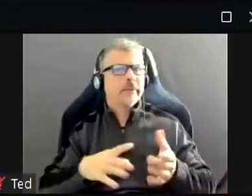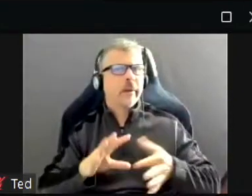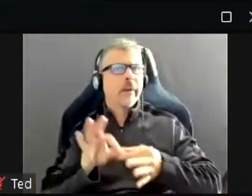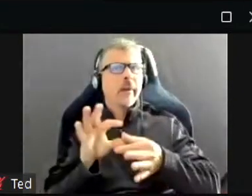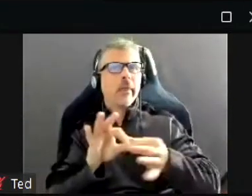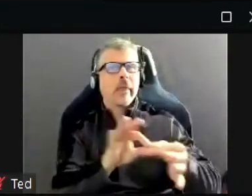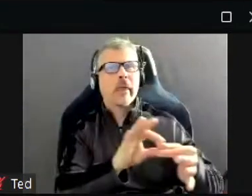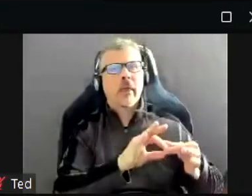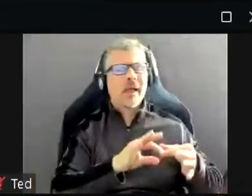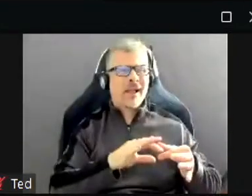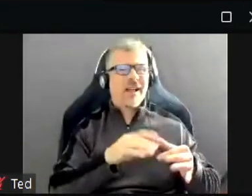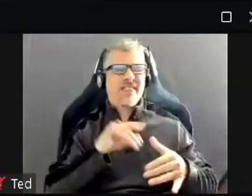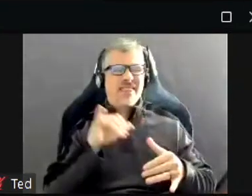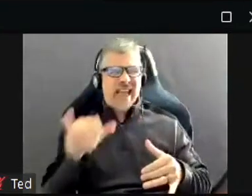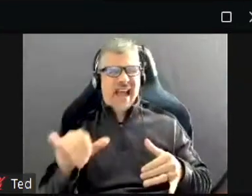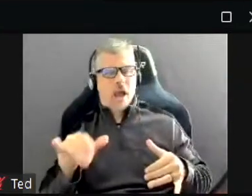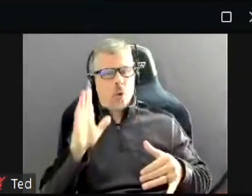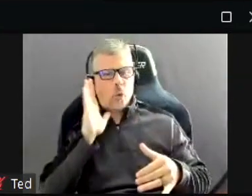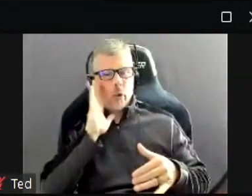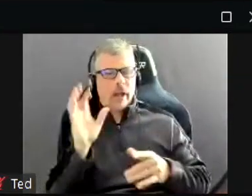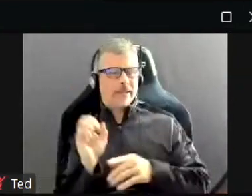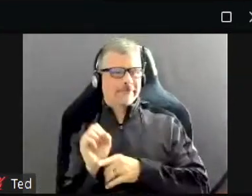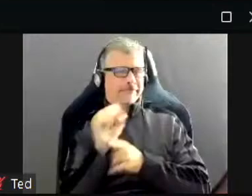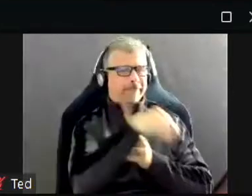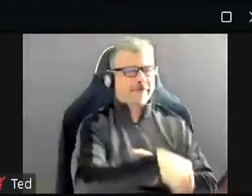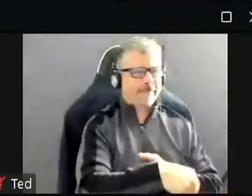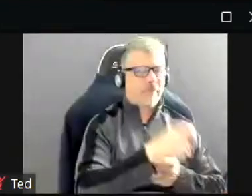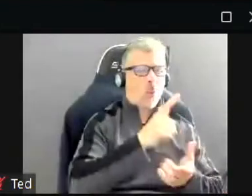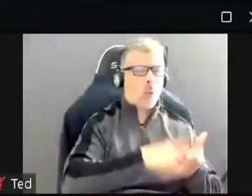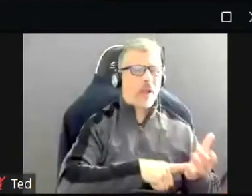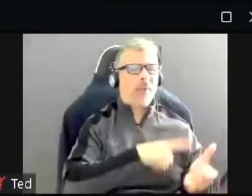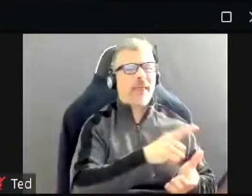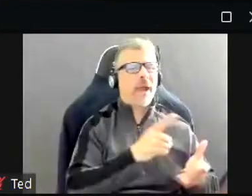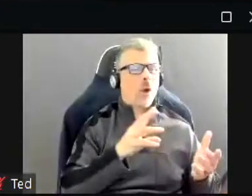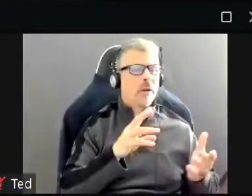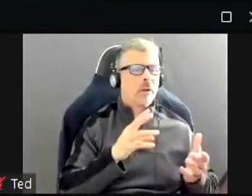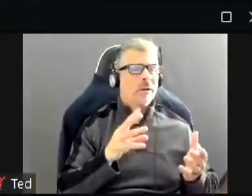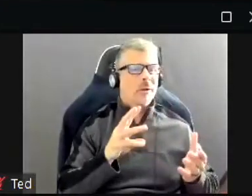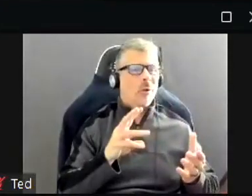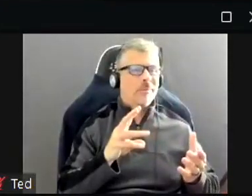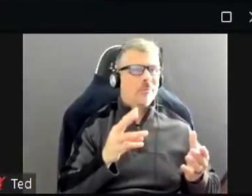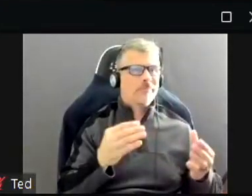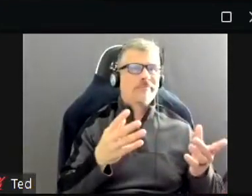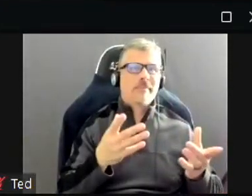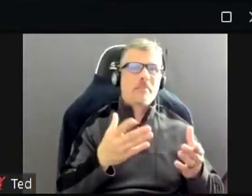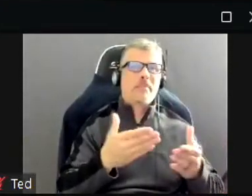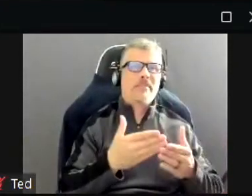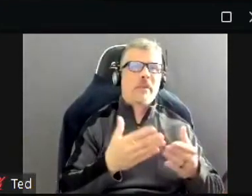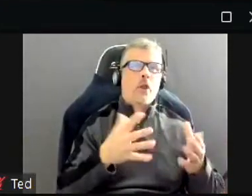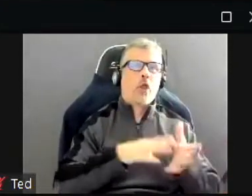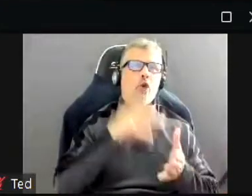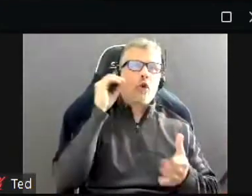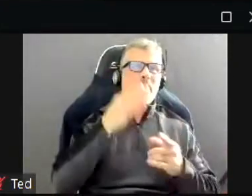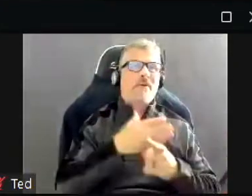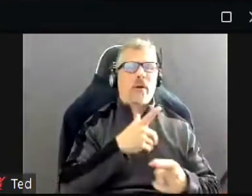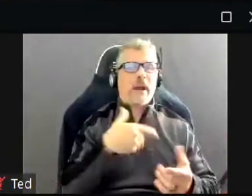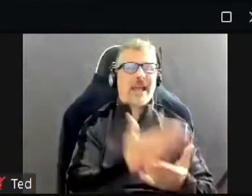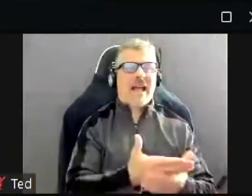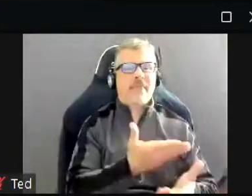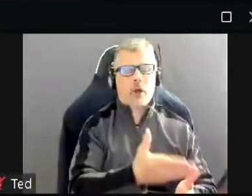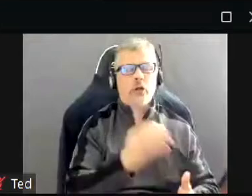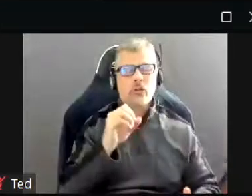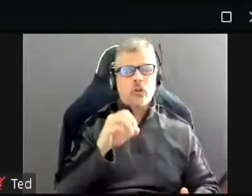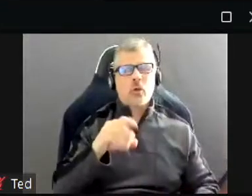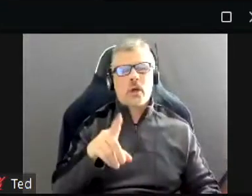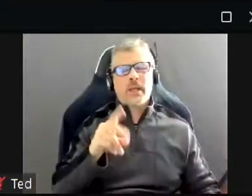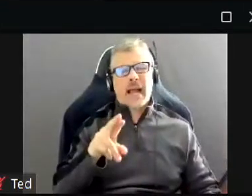to supersede anything that they were taught before they got there. So to answer Dr. Hittman's question, I